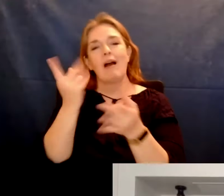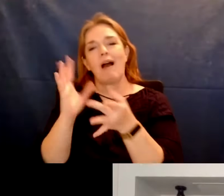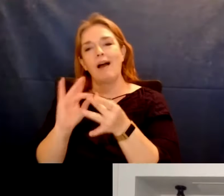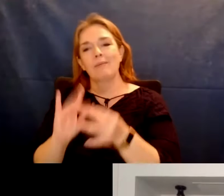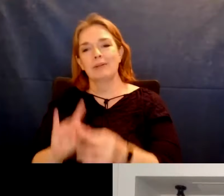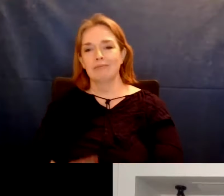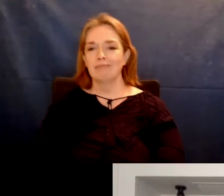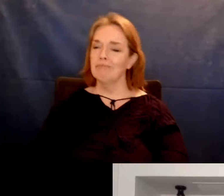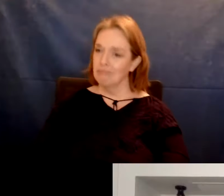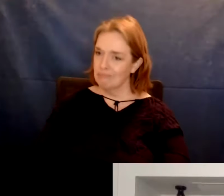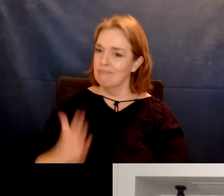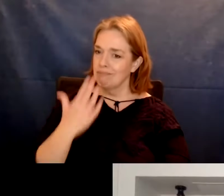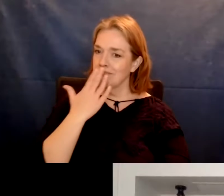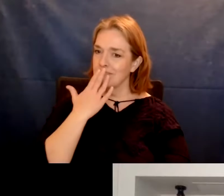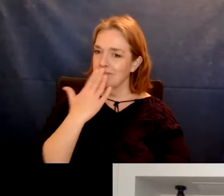Thank you, Temple.